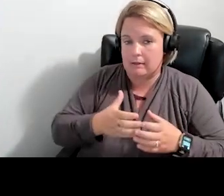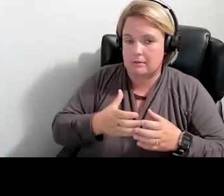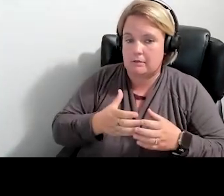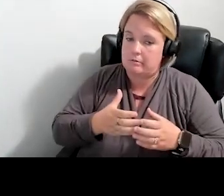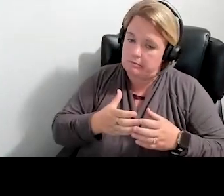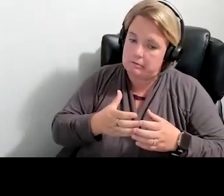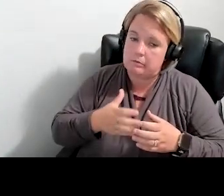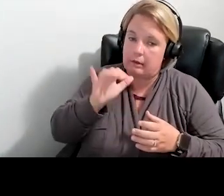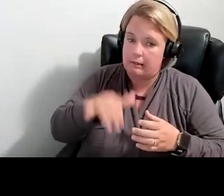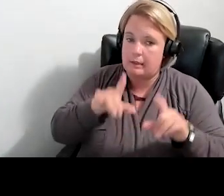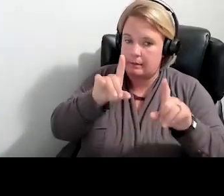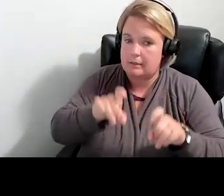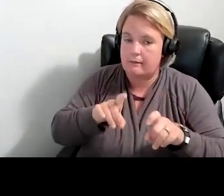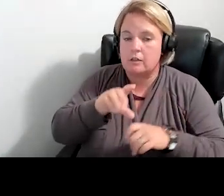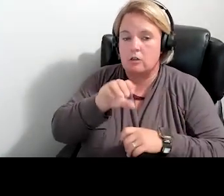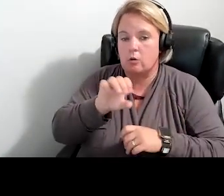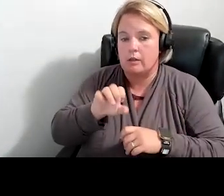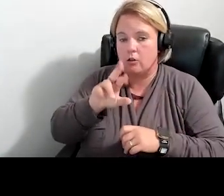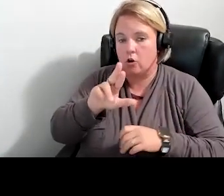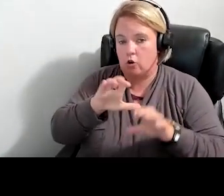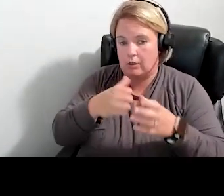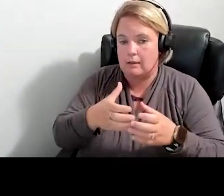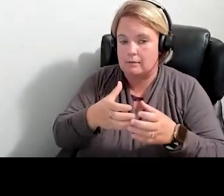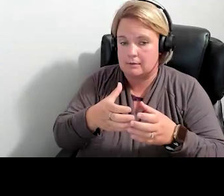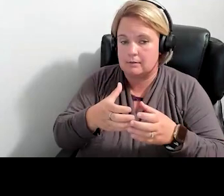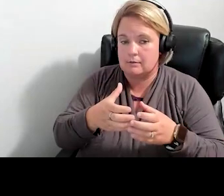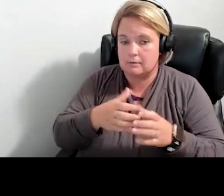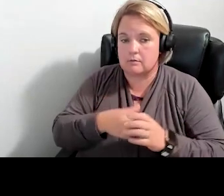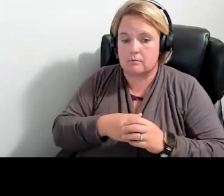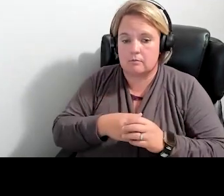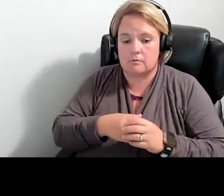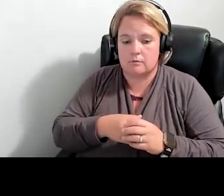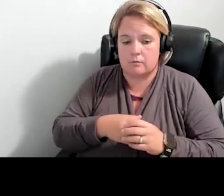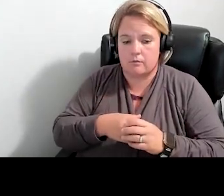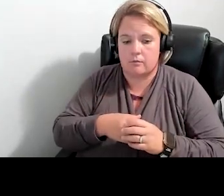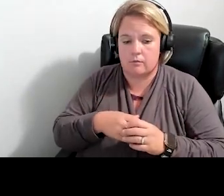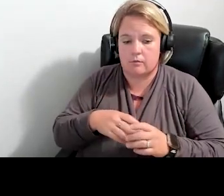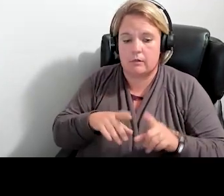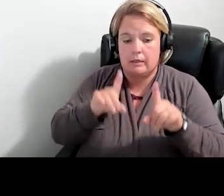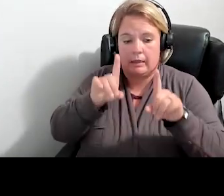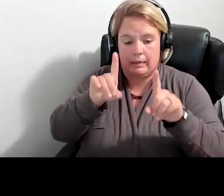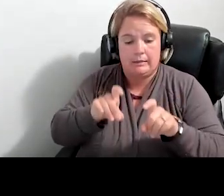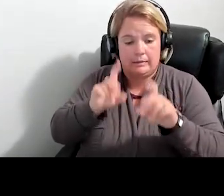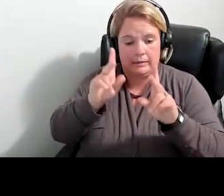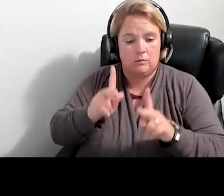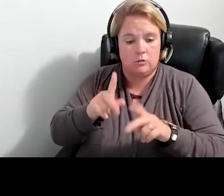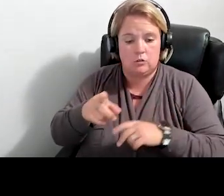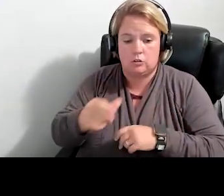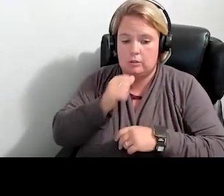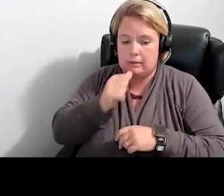difficult in an OER class. One of my testers, she did not